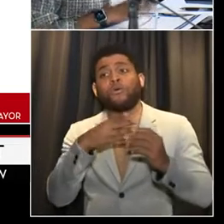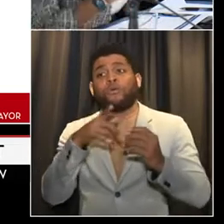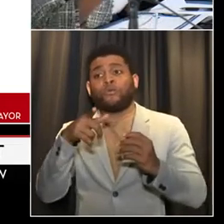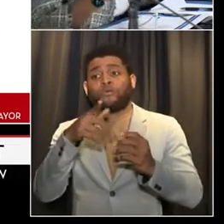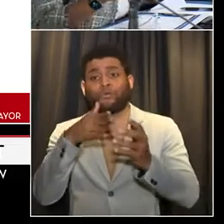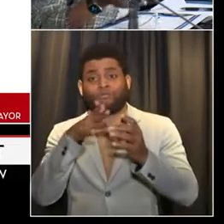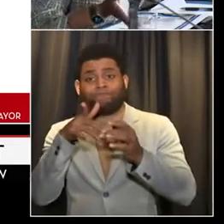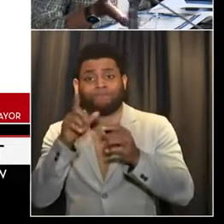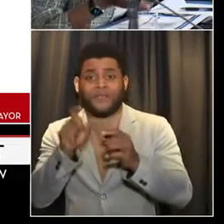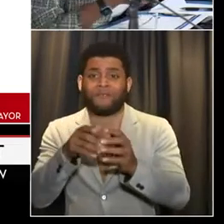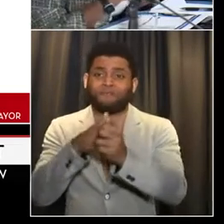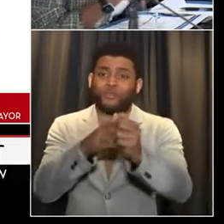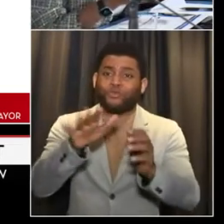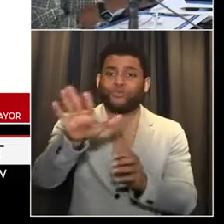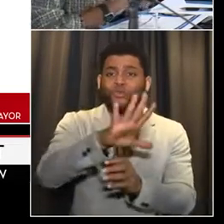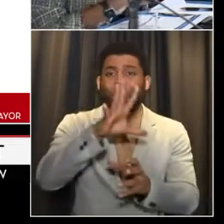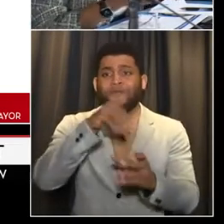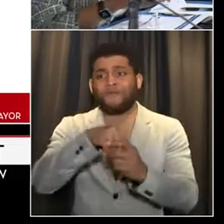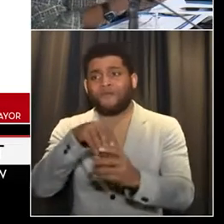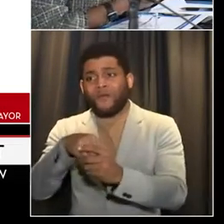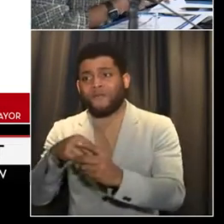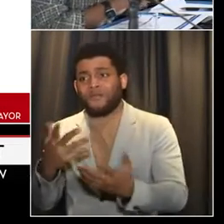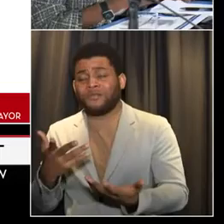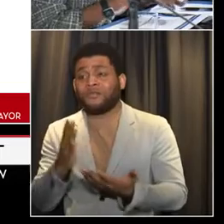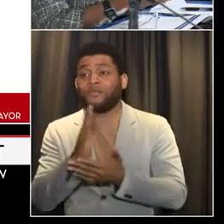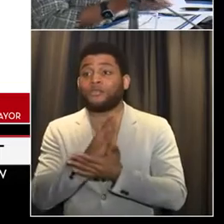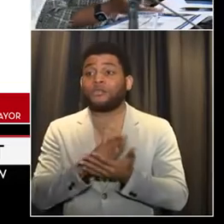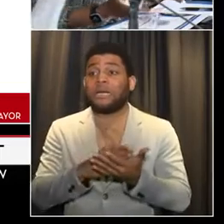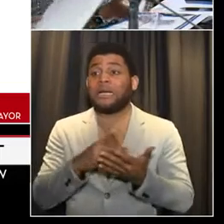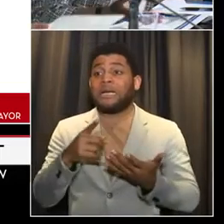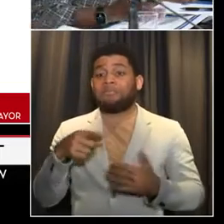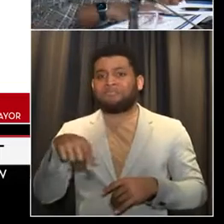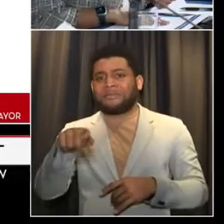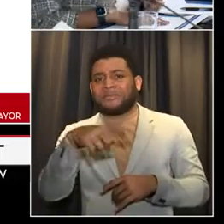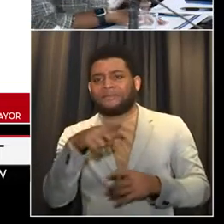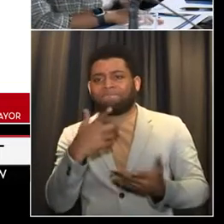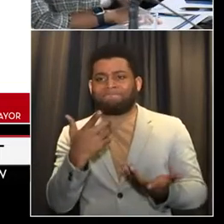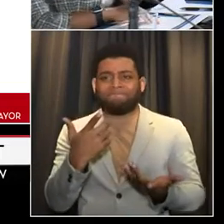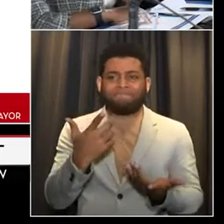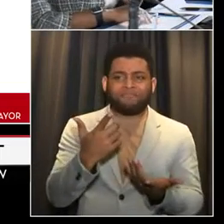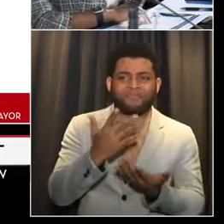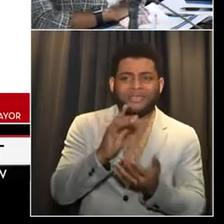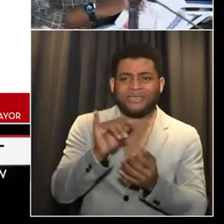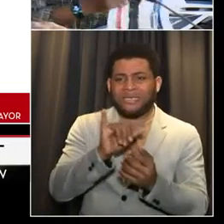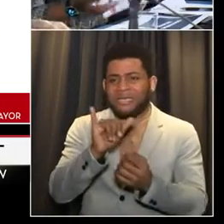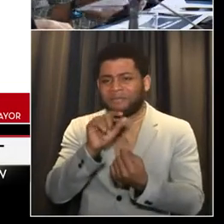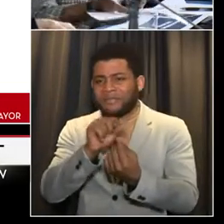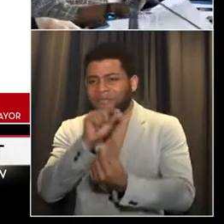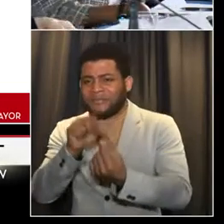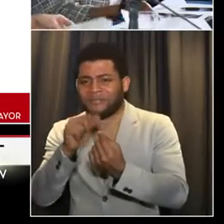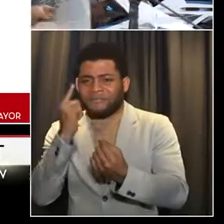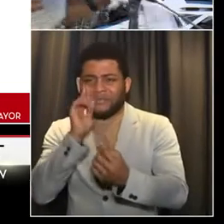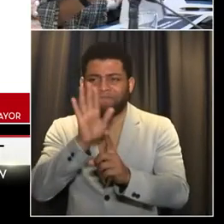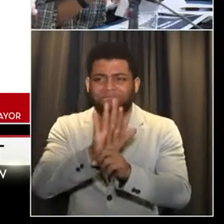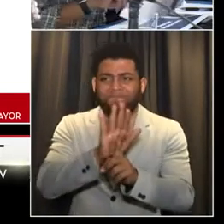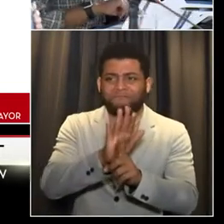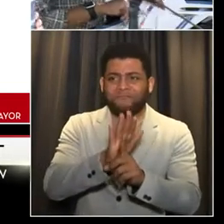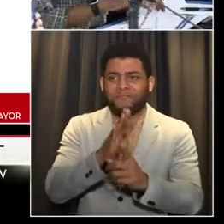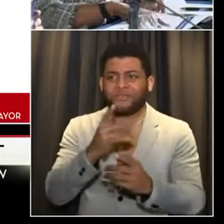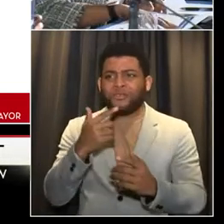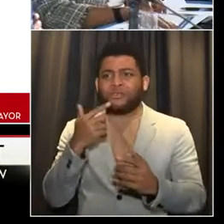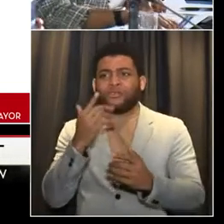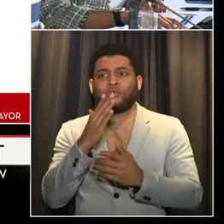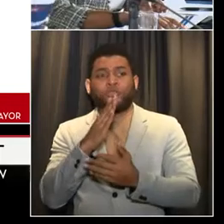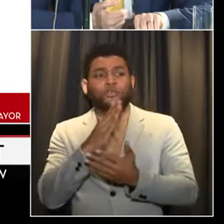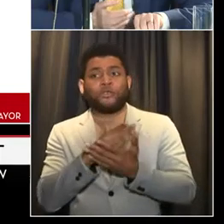is, somewhat, there are some that are the same, but some that are really specific to them. I'll be quicker with this one. So